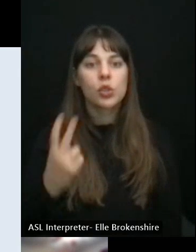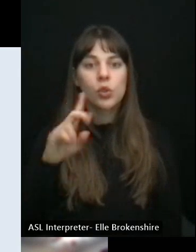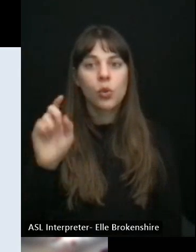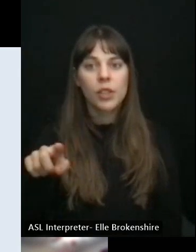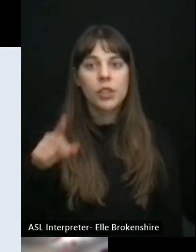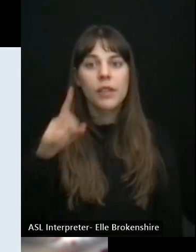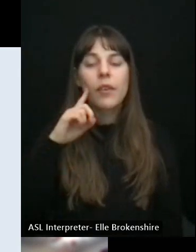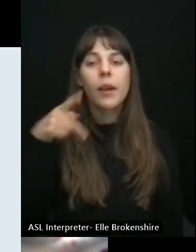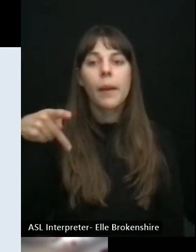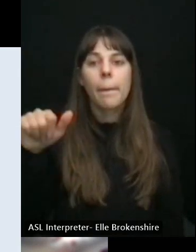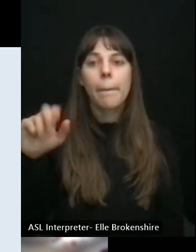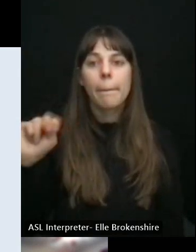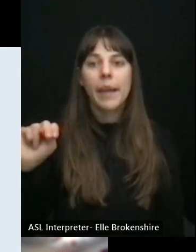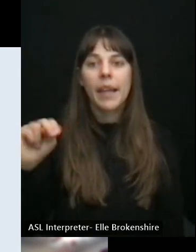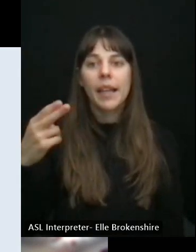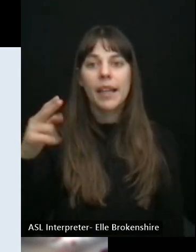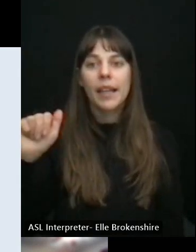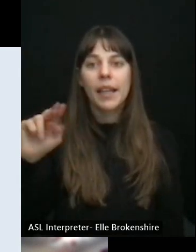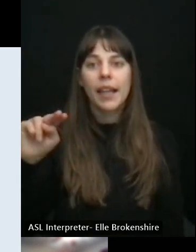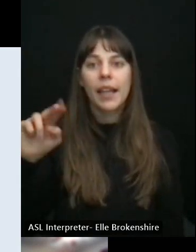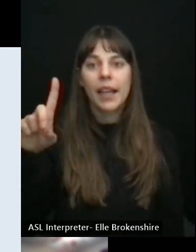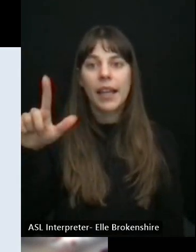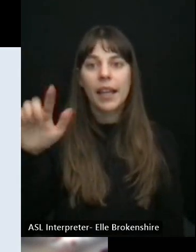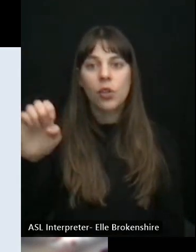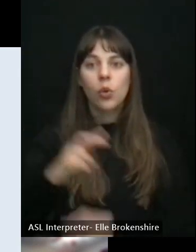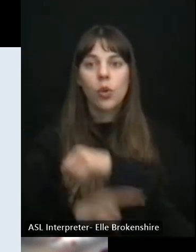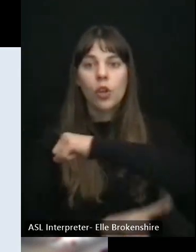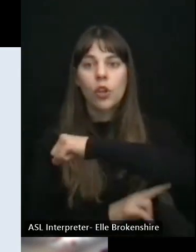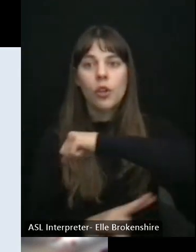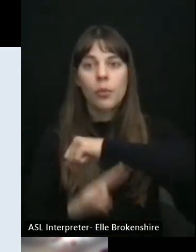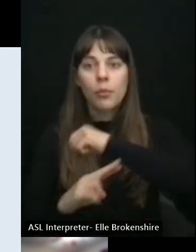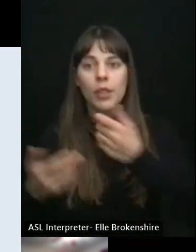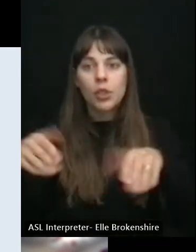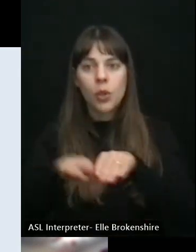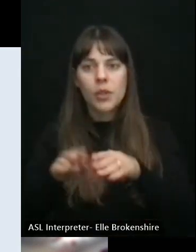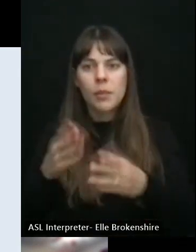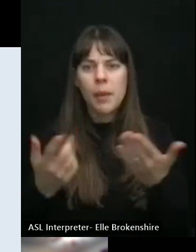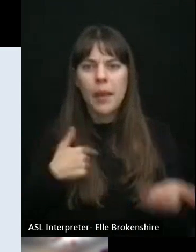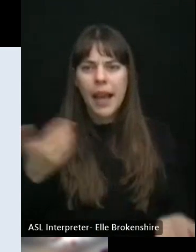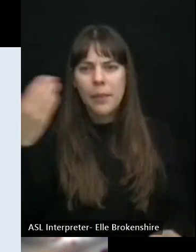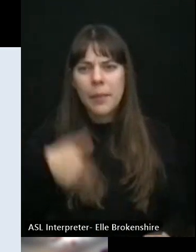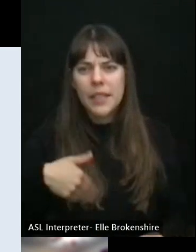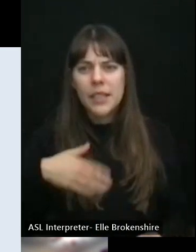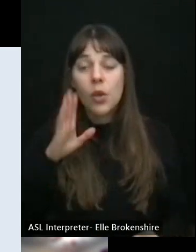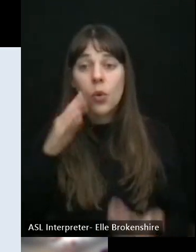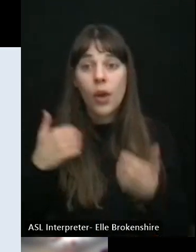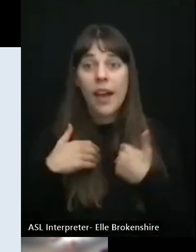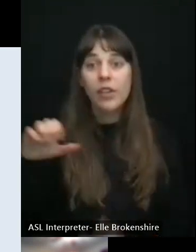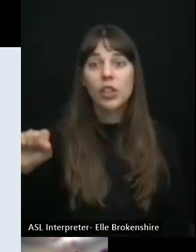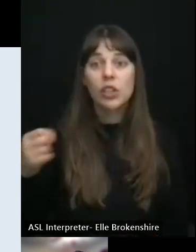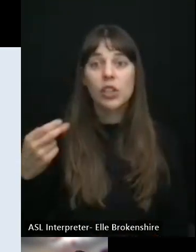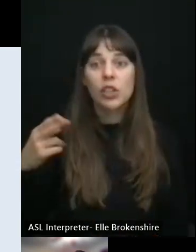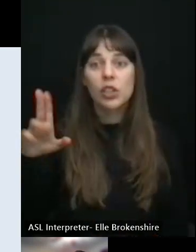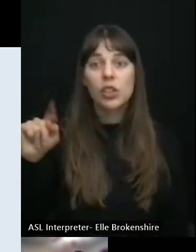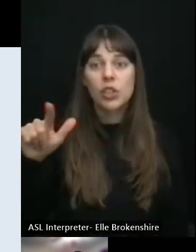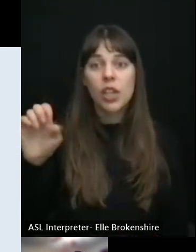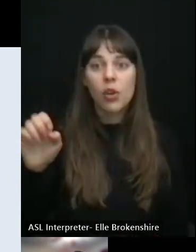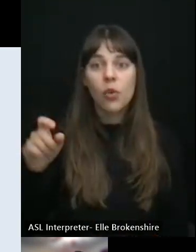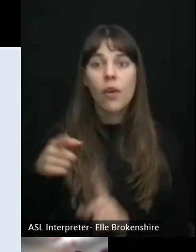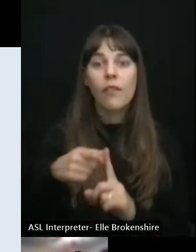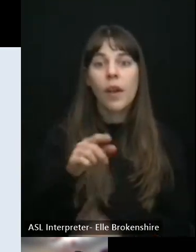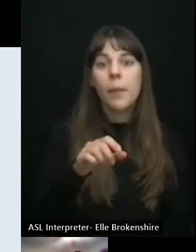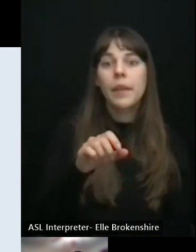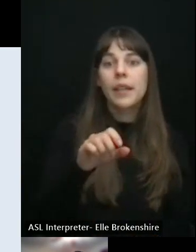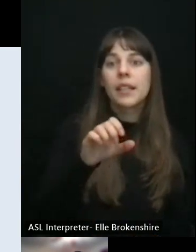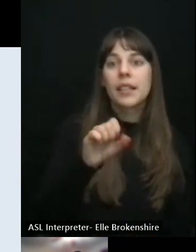closing, maybe I missed it, but is there going to be a shuttle from Station Square, possibly over the Smithfield Street Bridge, over to the